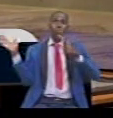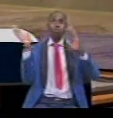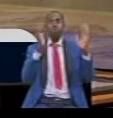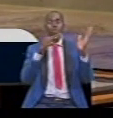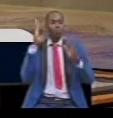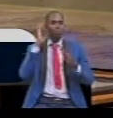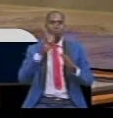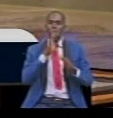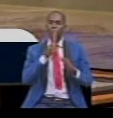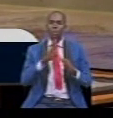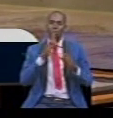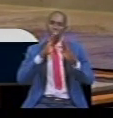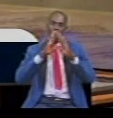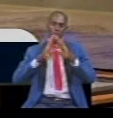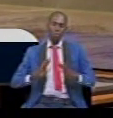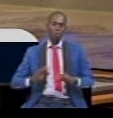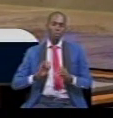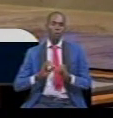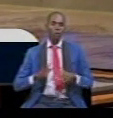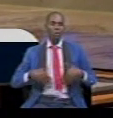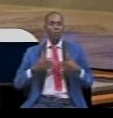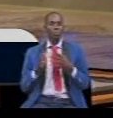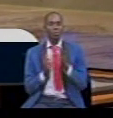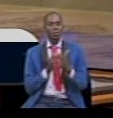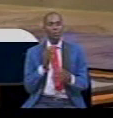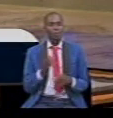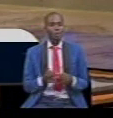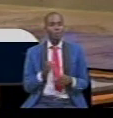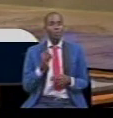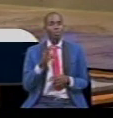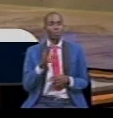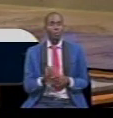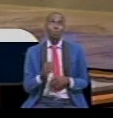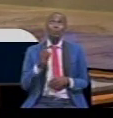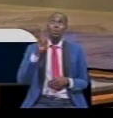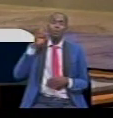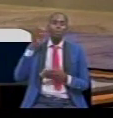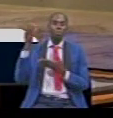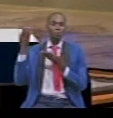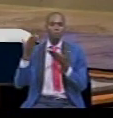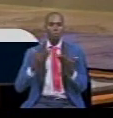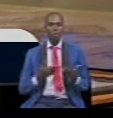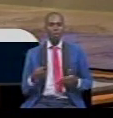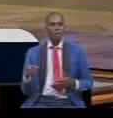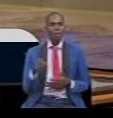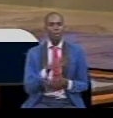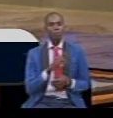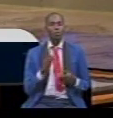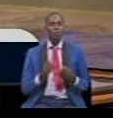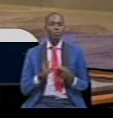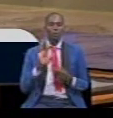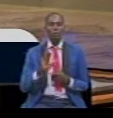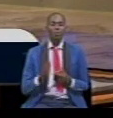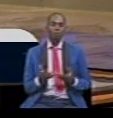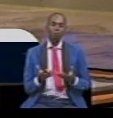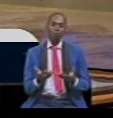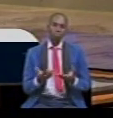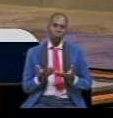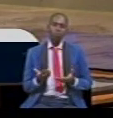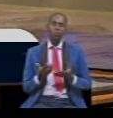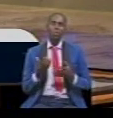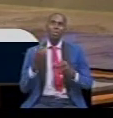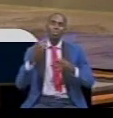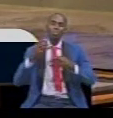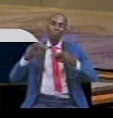your life. So he bringeth them unto their desired haven.